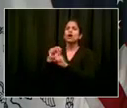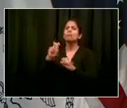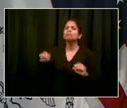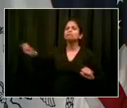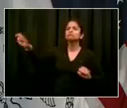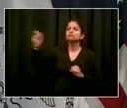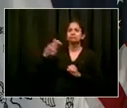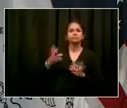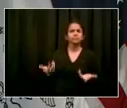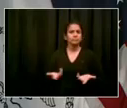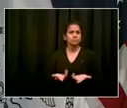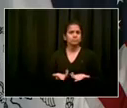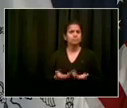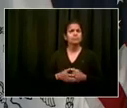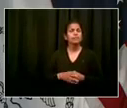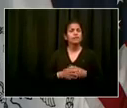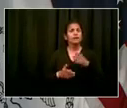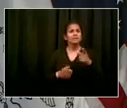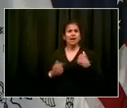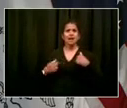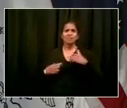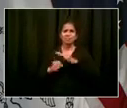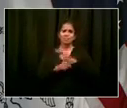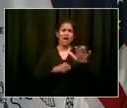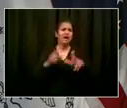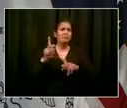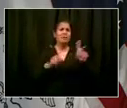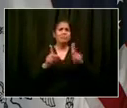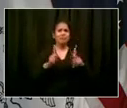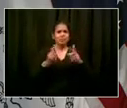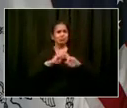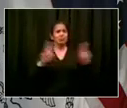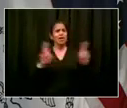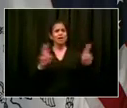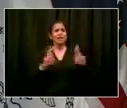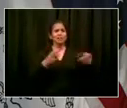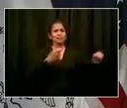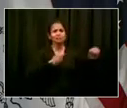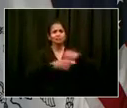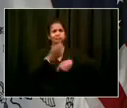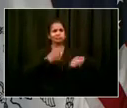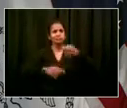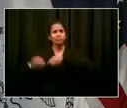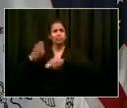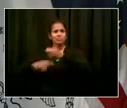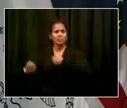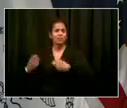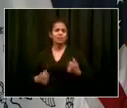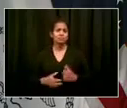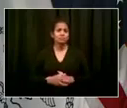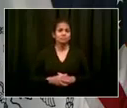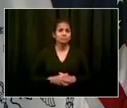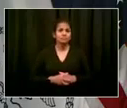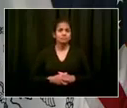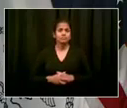announce new appointees as they're ready. The next is Henry from Bloomberg.